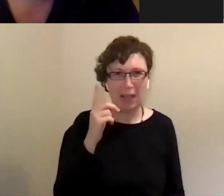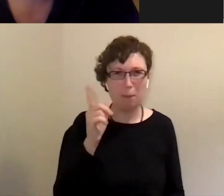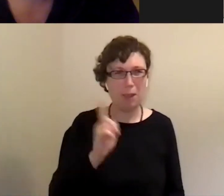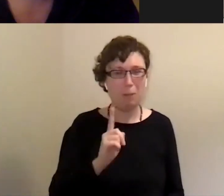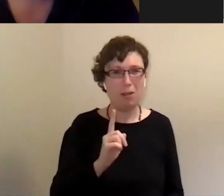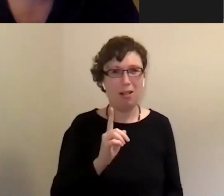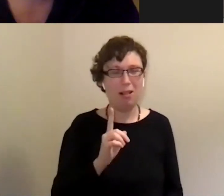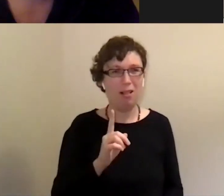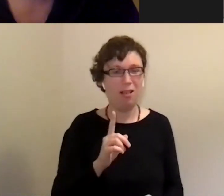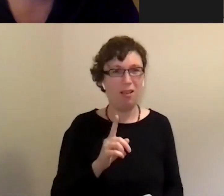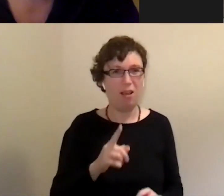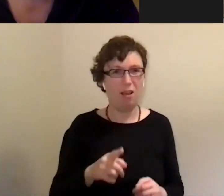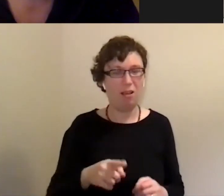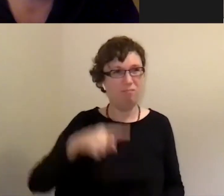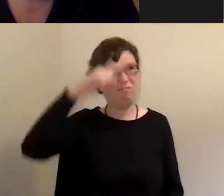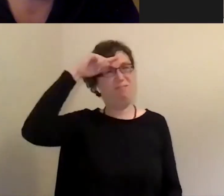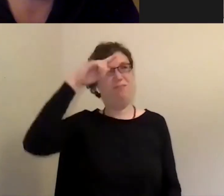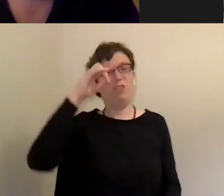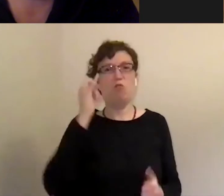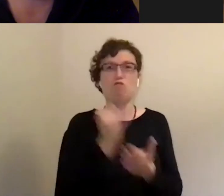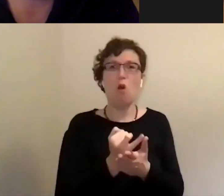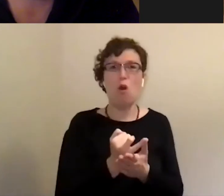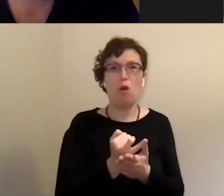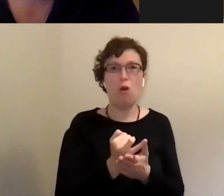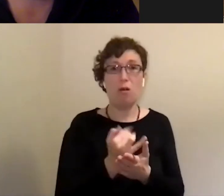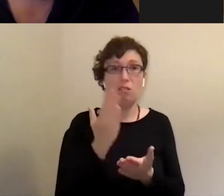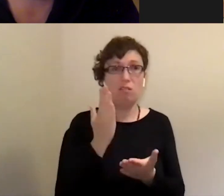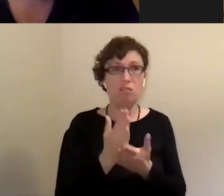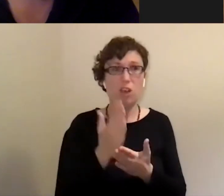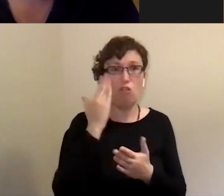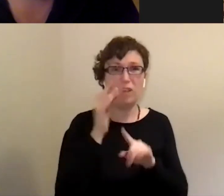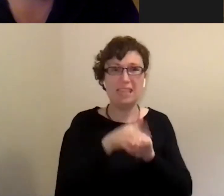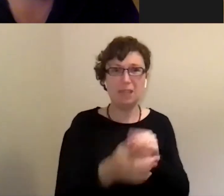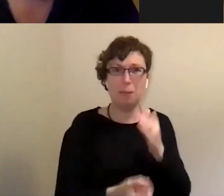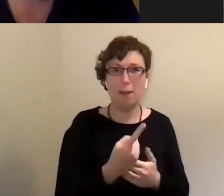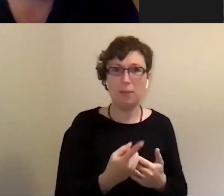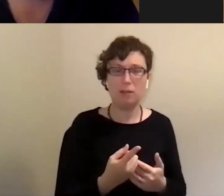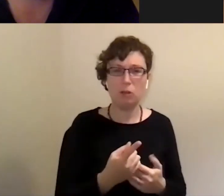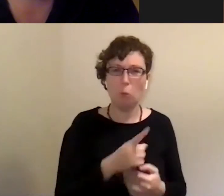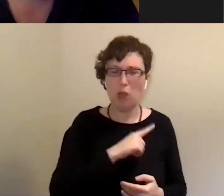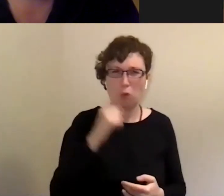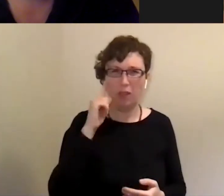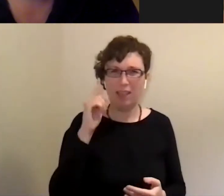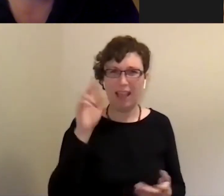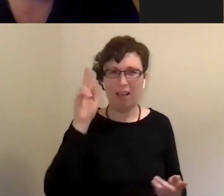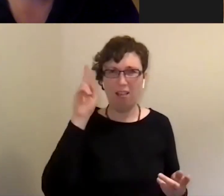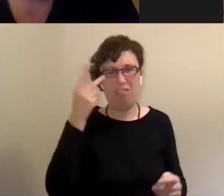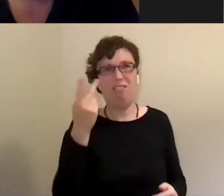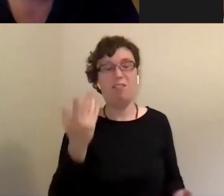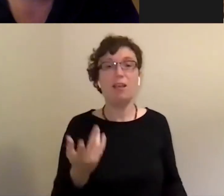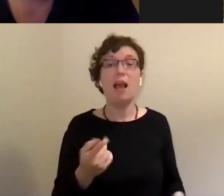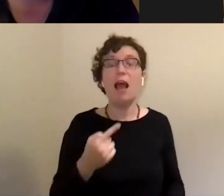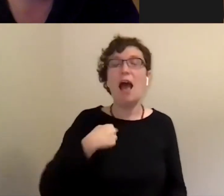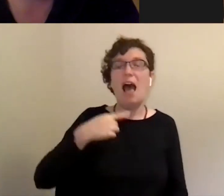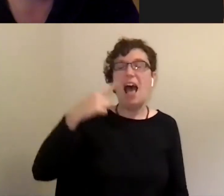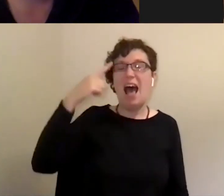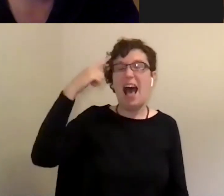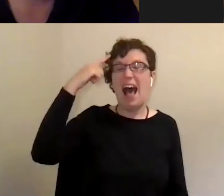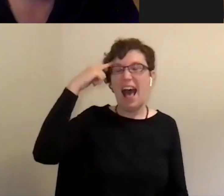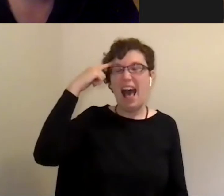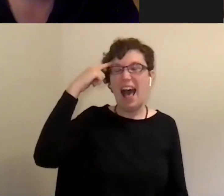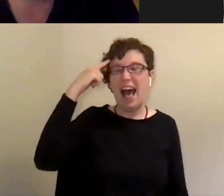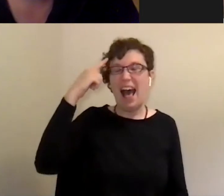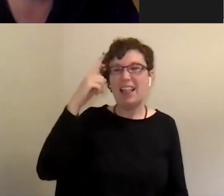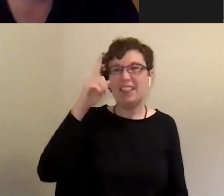I think some people just don't want to admit to a problem, because as soon as you see the problem is there and you admit to it in